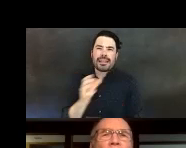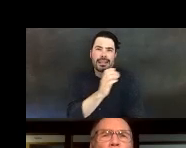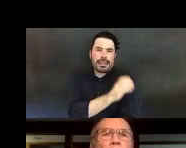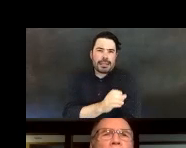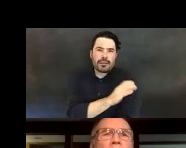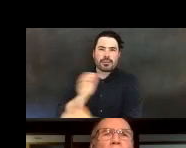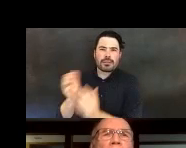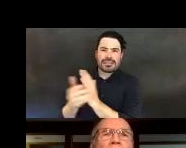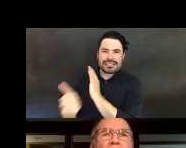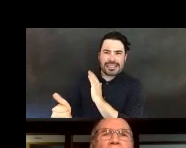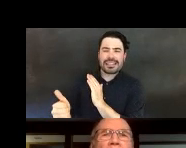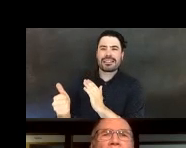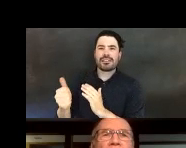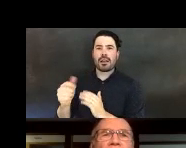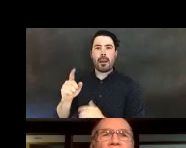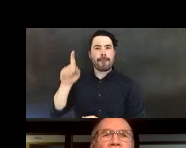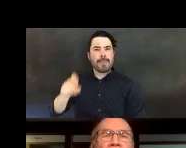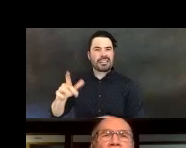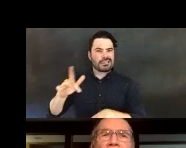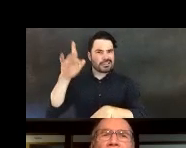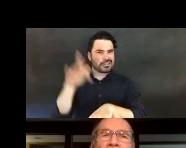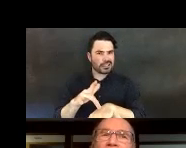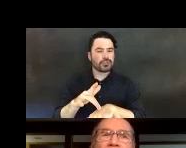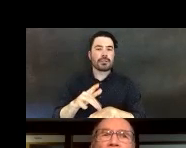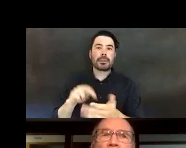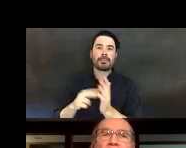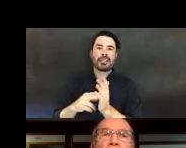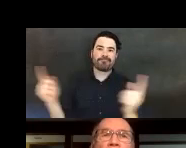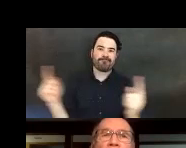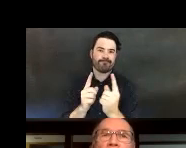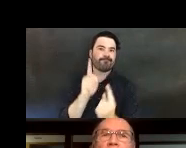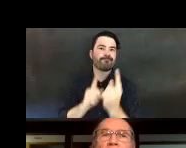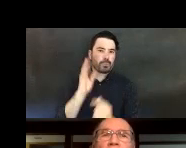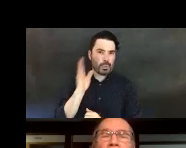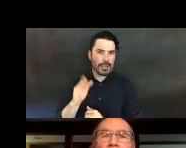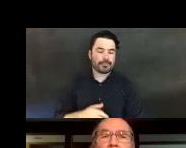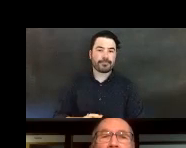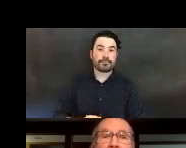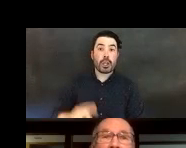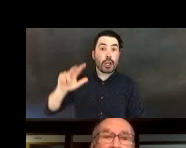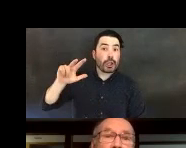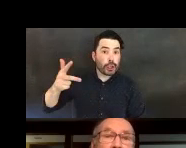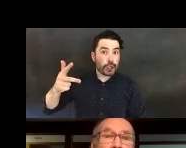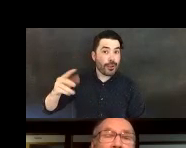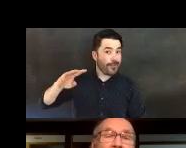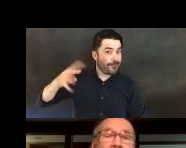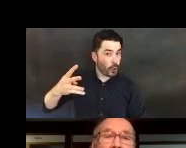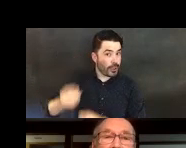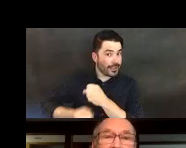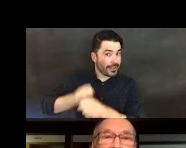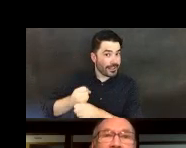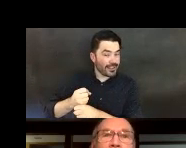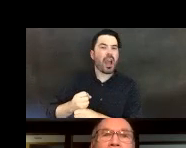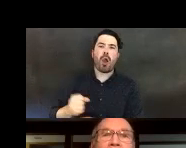activities will bring people together face to face. And then finally, our third and fourth year students have actually been back in the